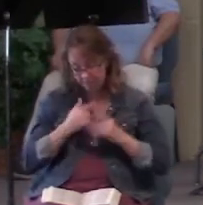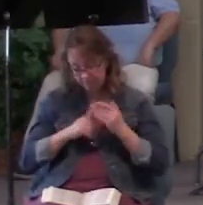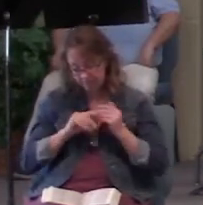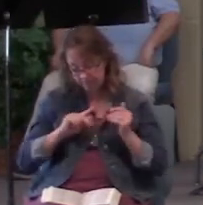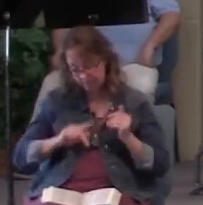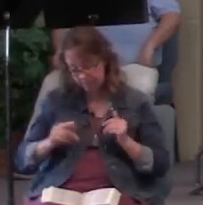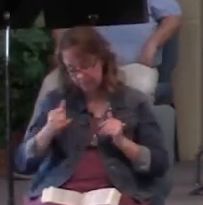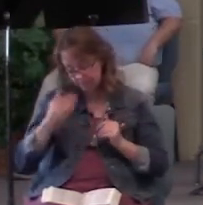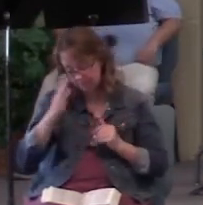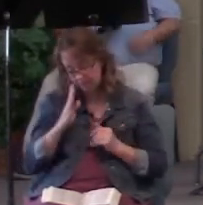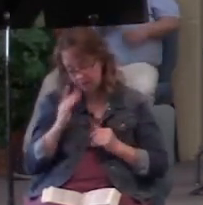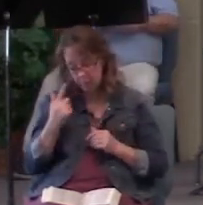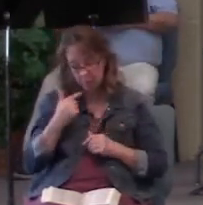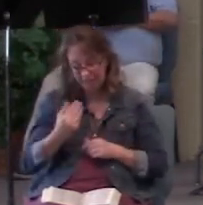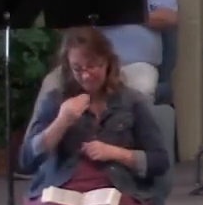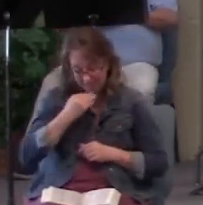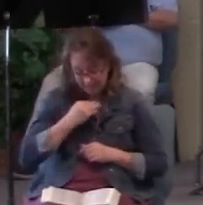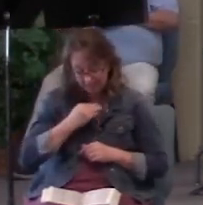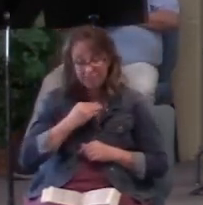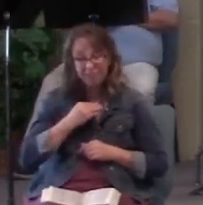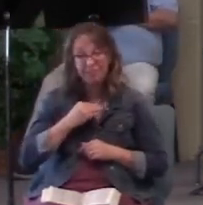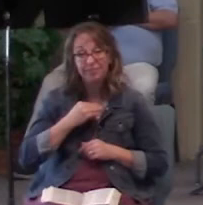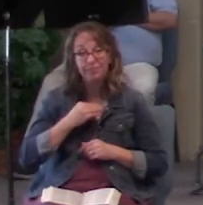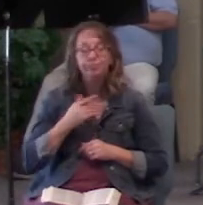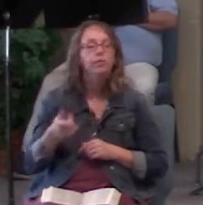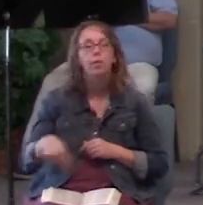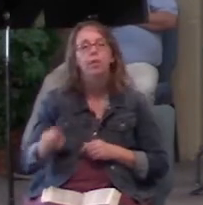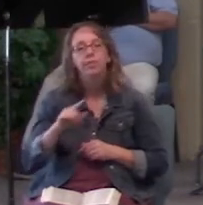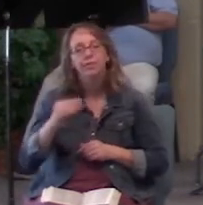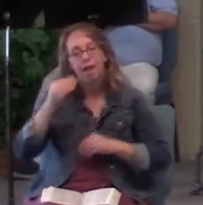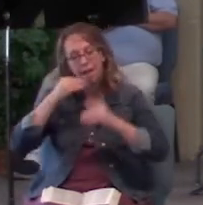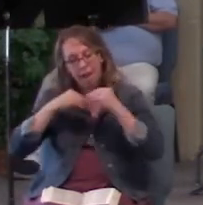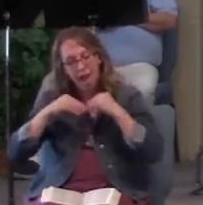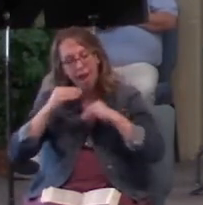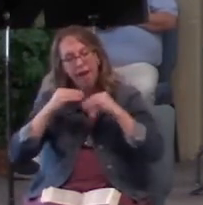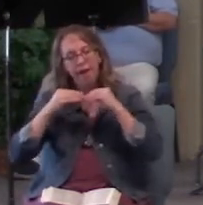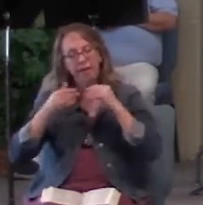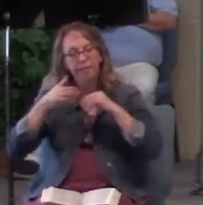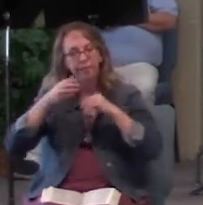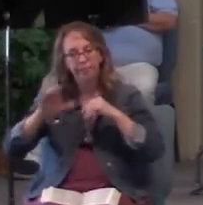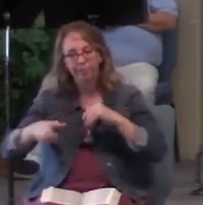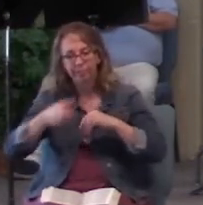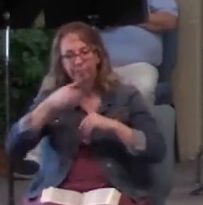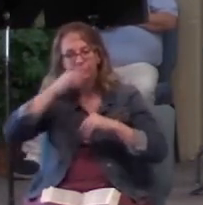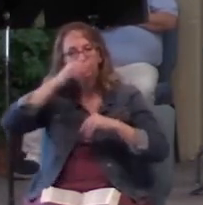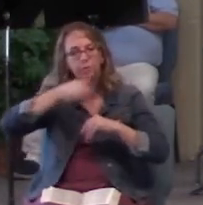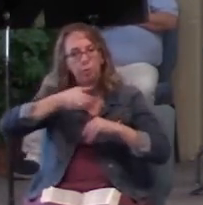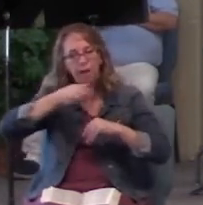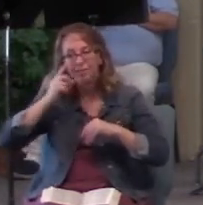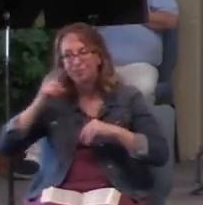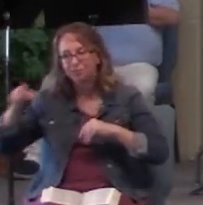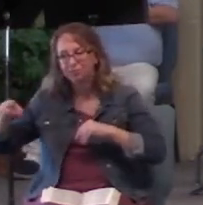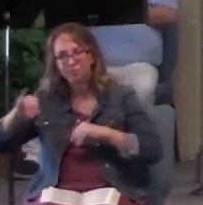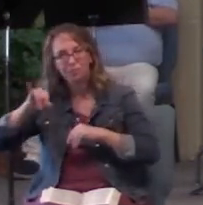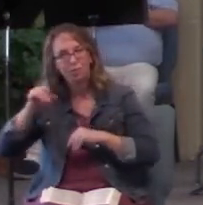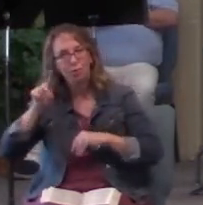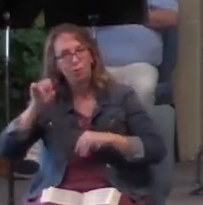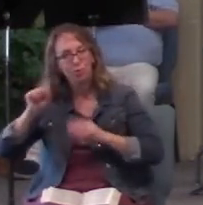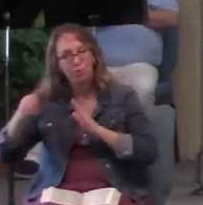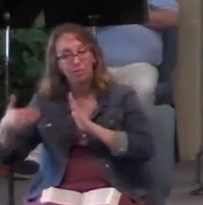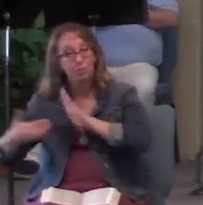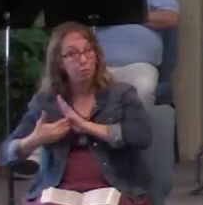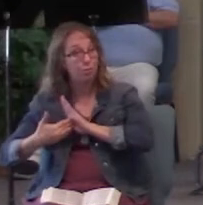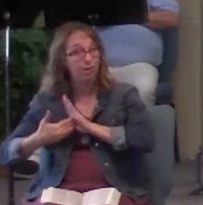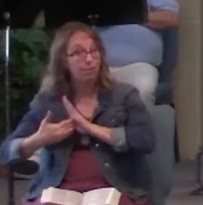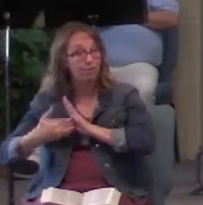when he ate, and when they ate, and when they drank, and when Judas betrayed him, notice in